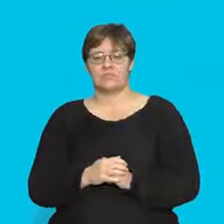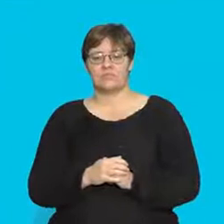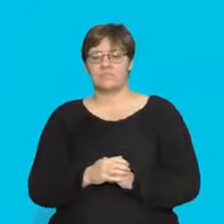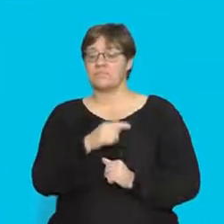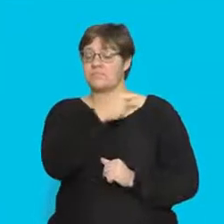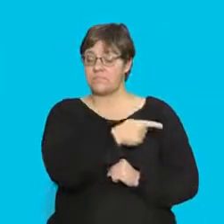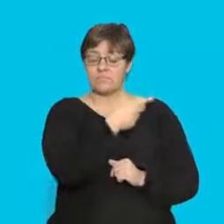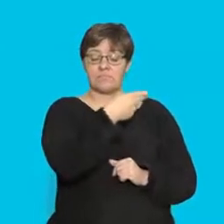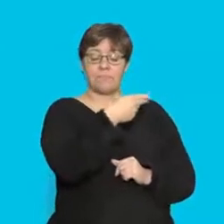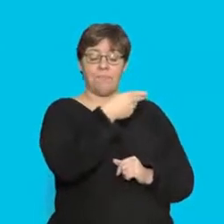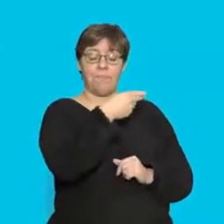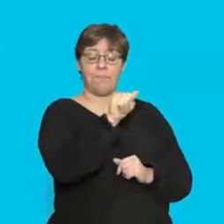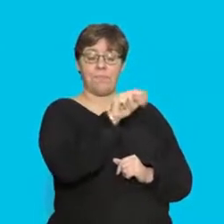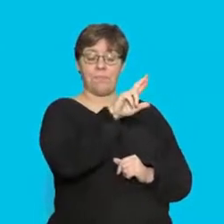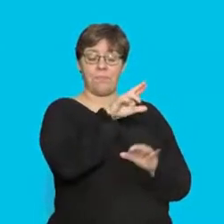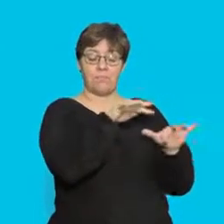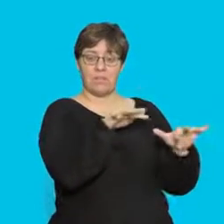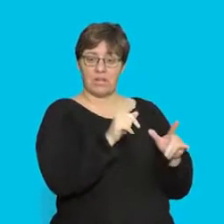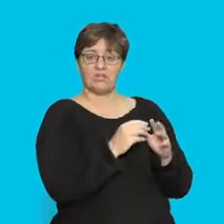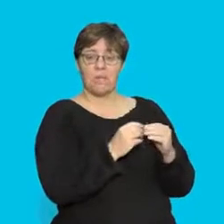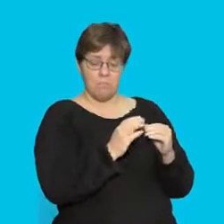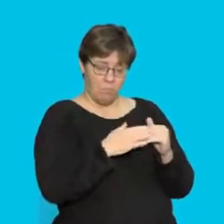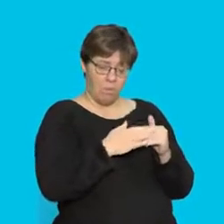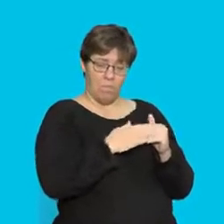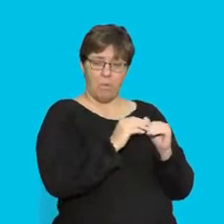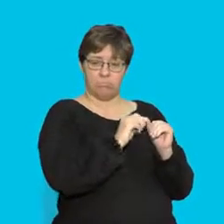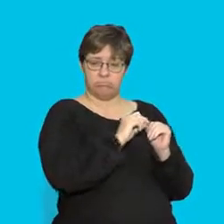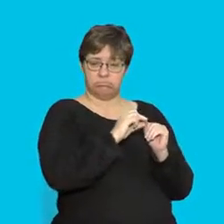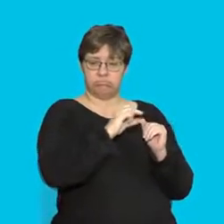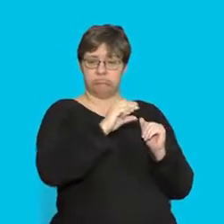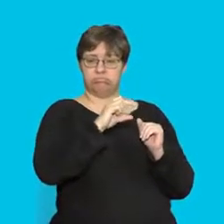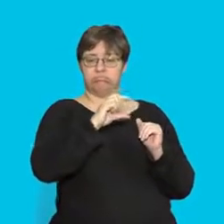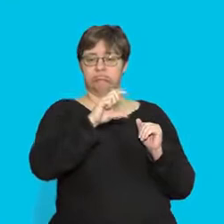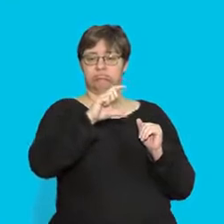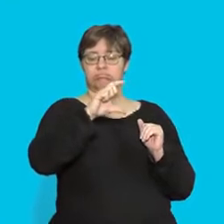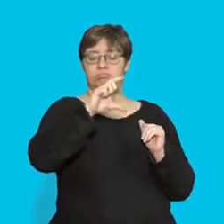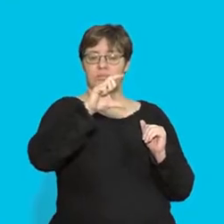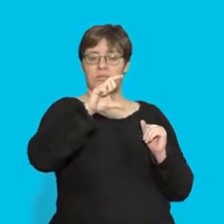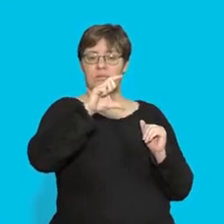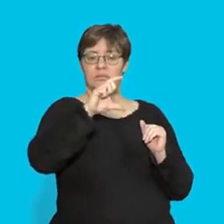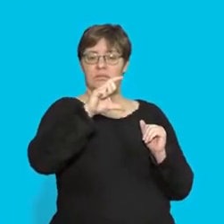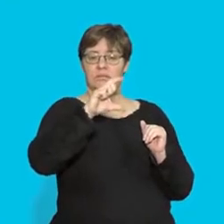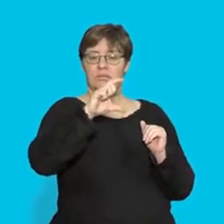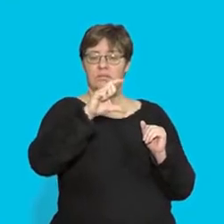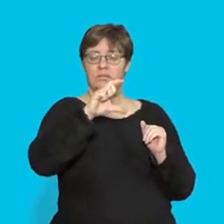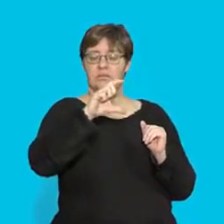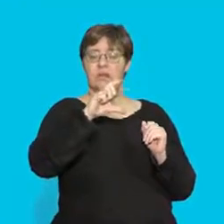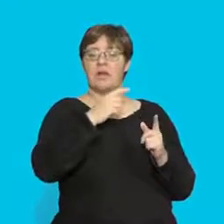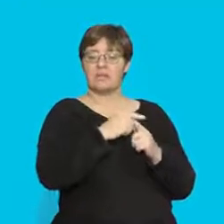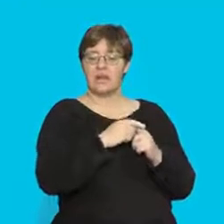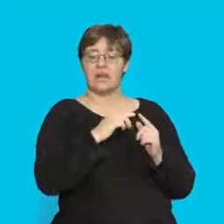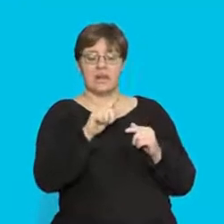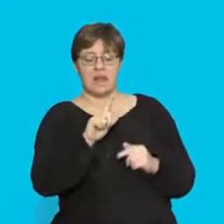the hare population increased, and just behind it